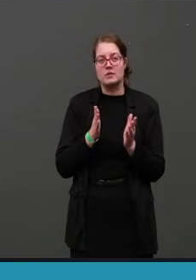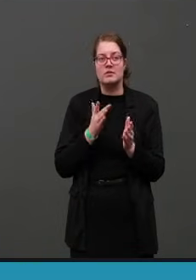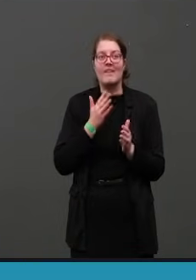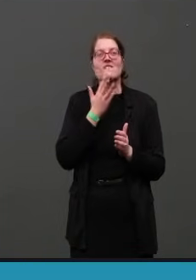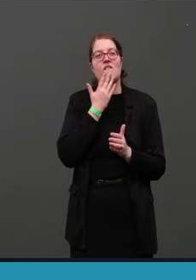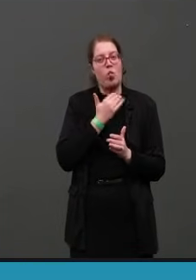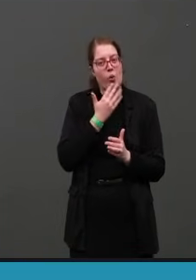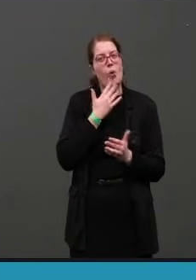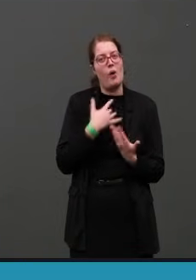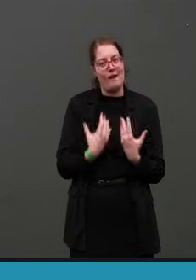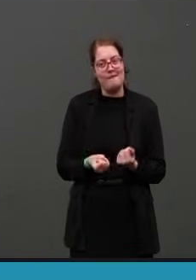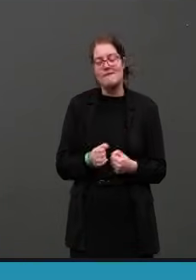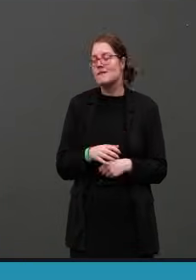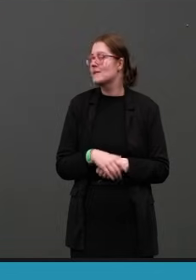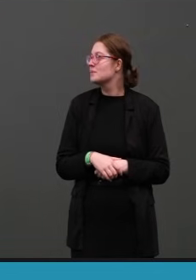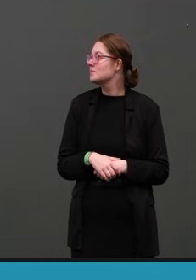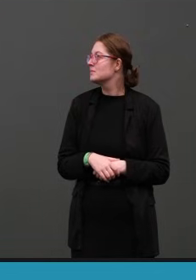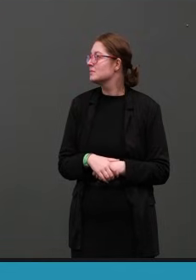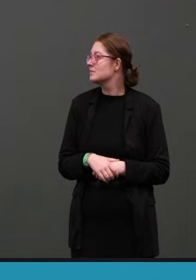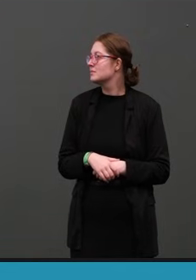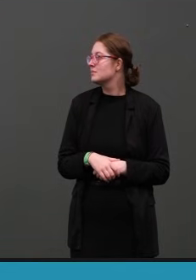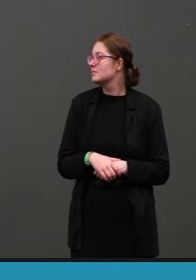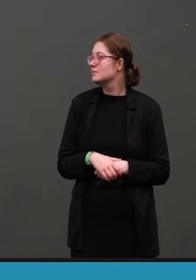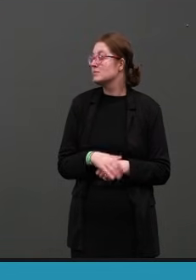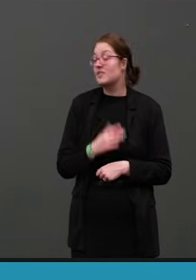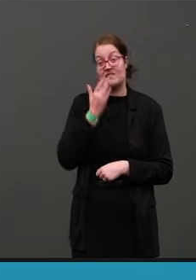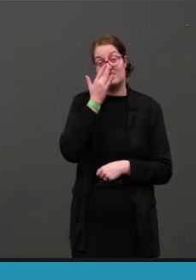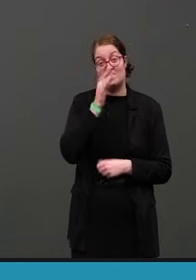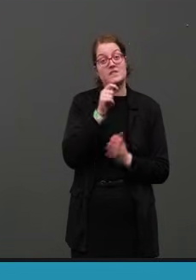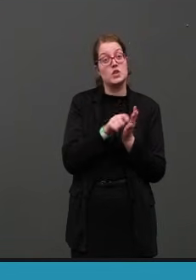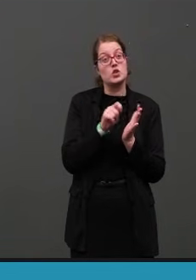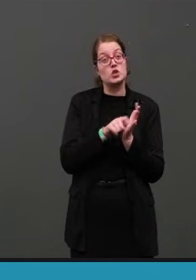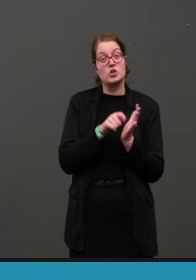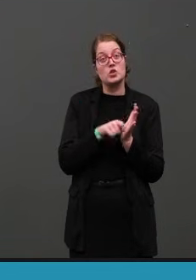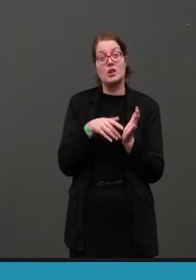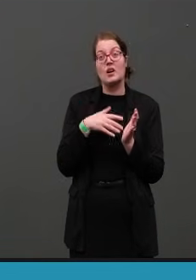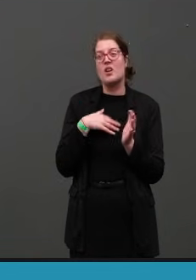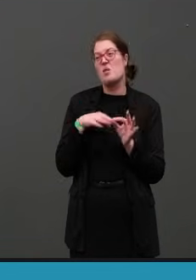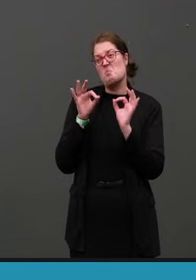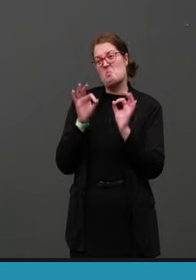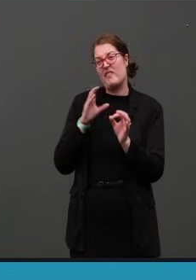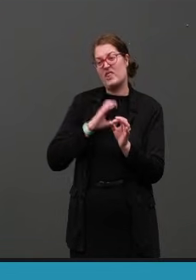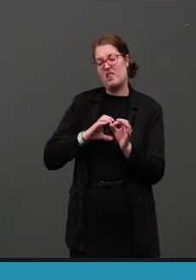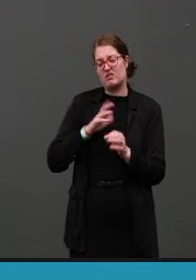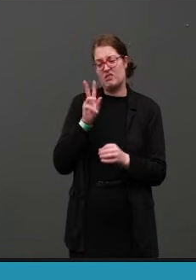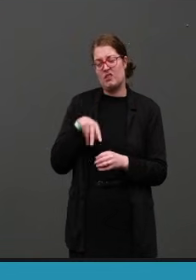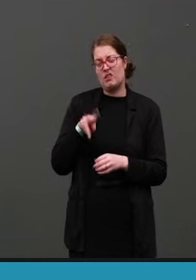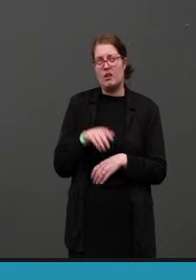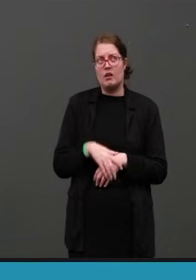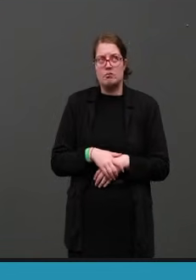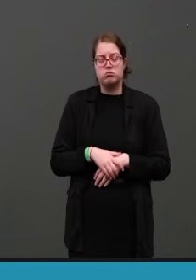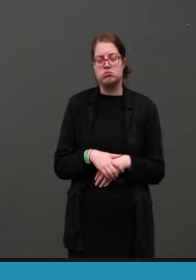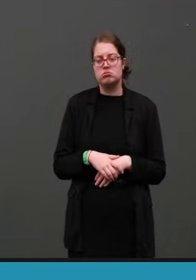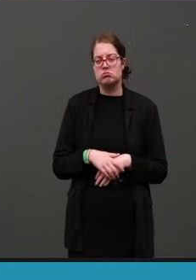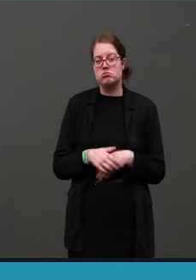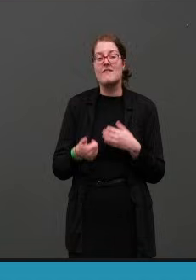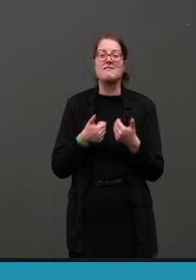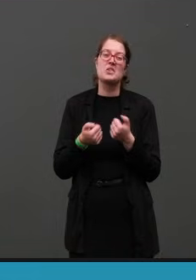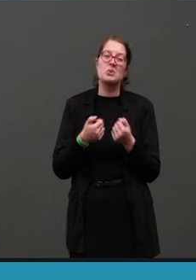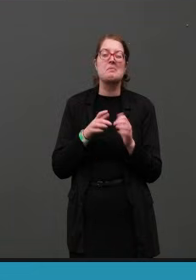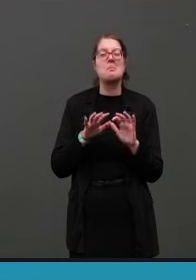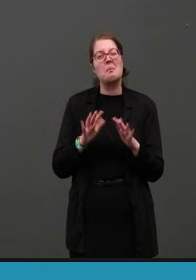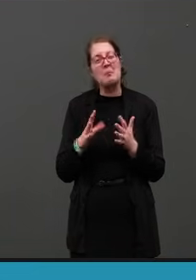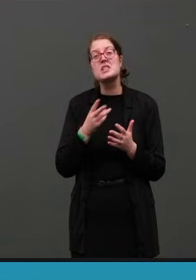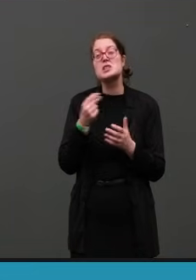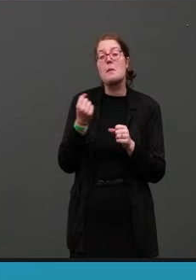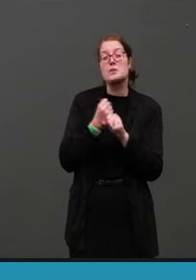In fiction, few people really want to read about a perfect character. And in games, okay, well, there are certain genres where we might